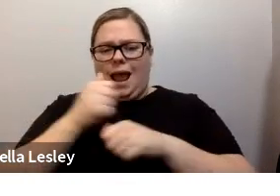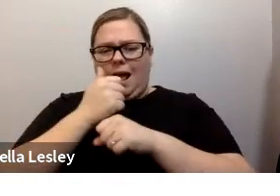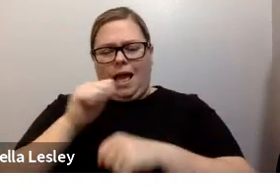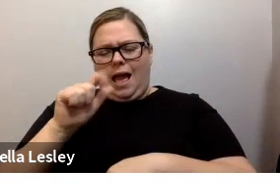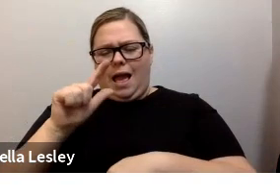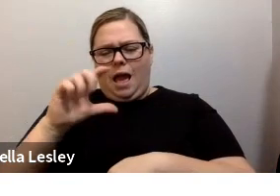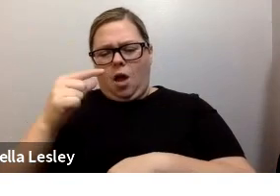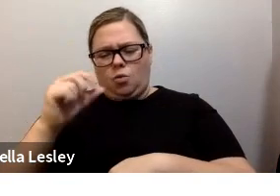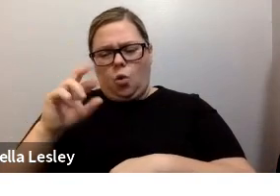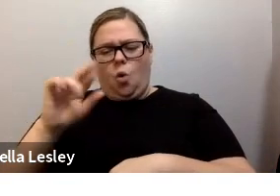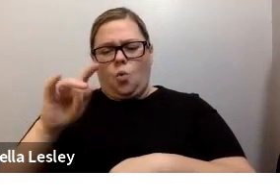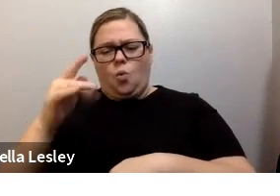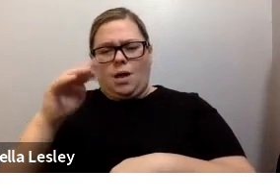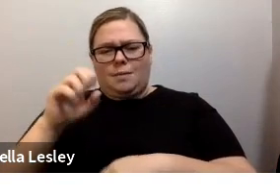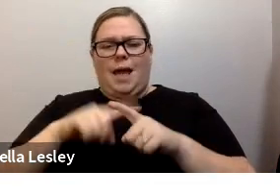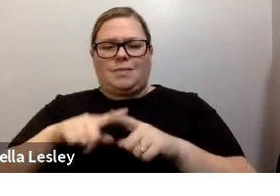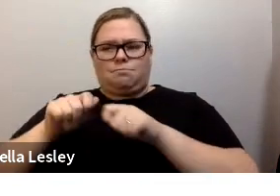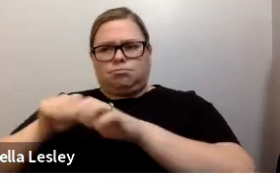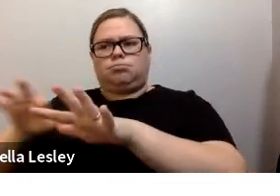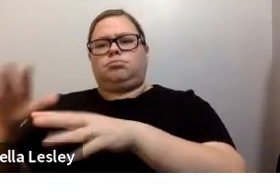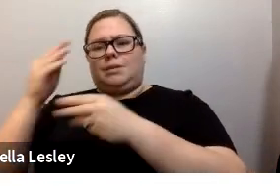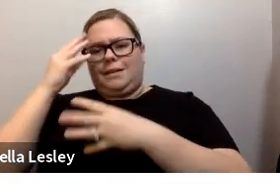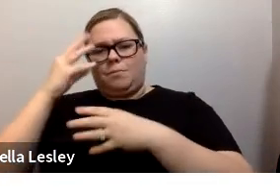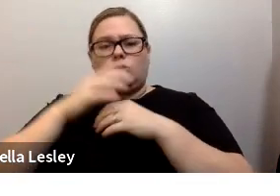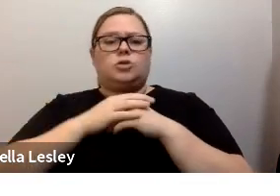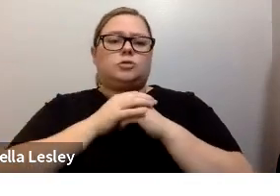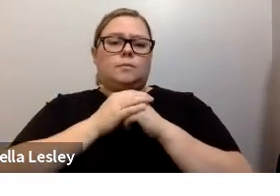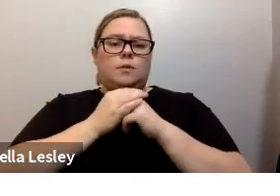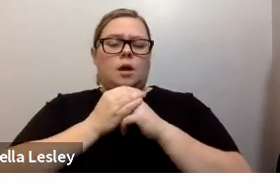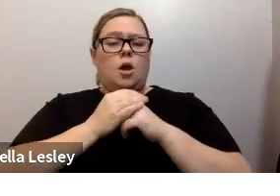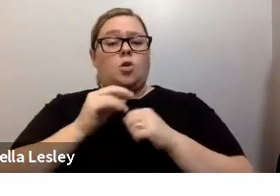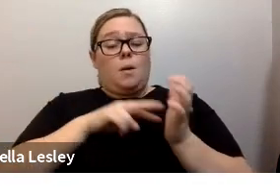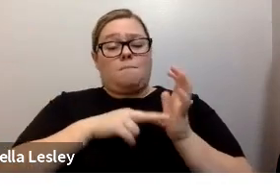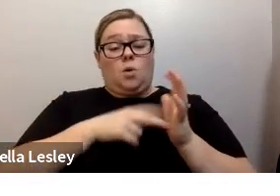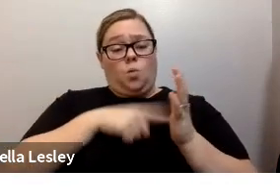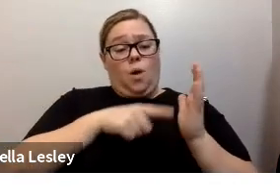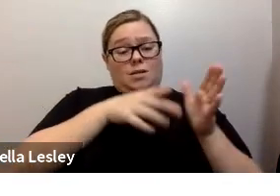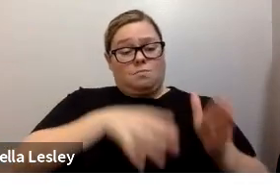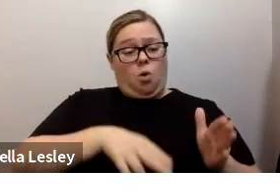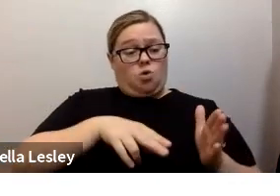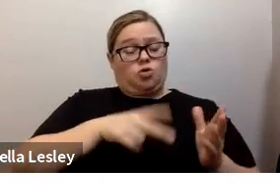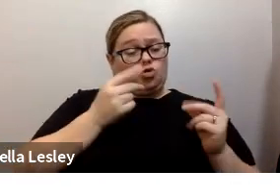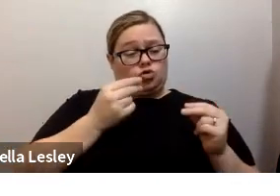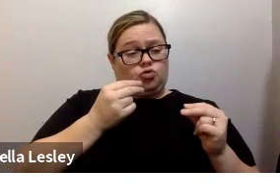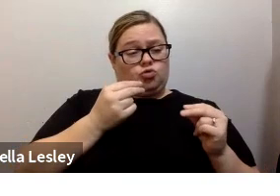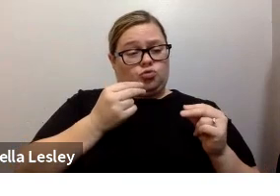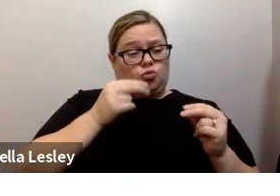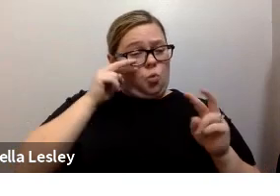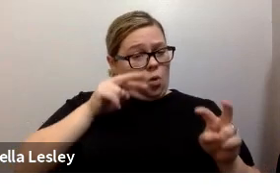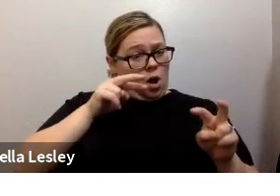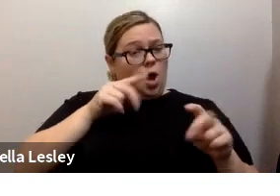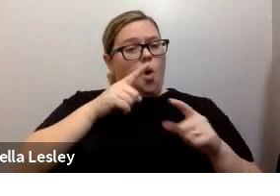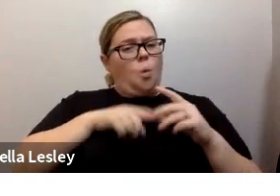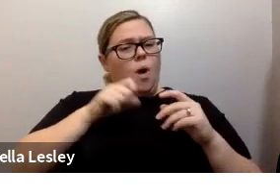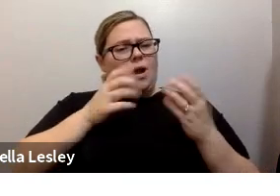That's what Netflix does. You know, they basically look at what is this individual watching today, and what can I recommend to them going forward when I